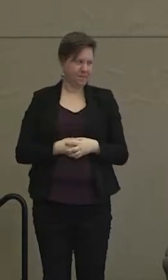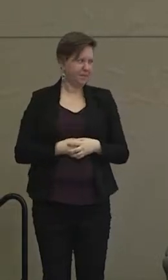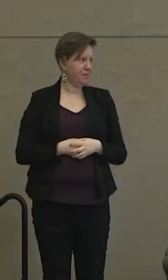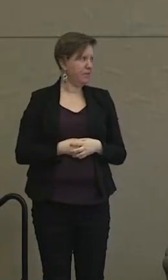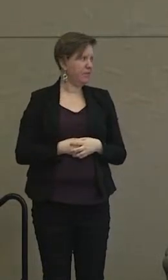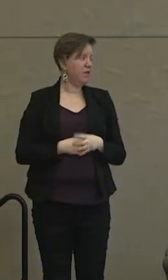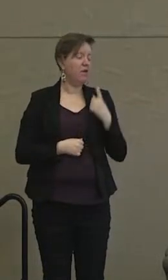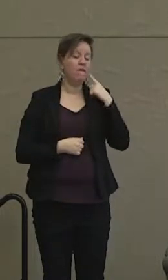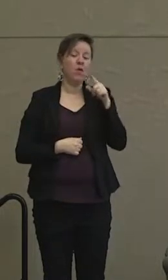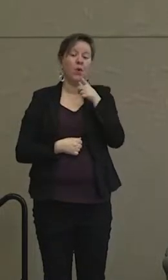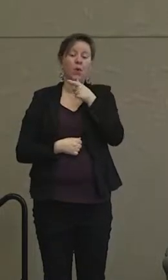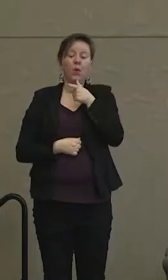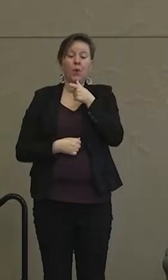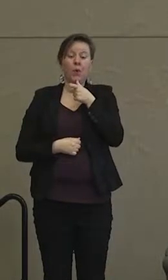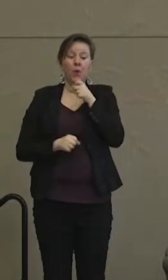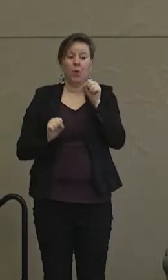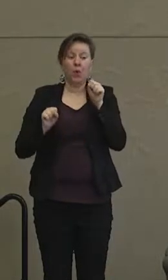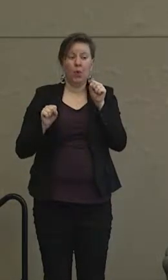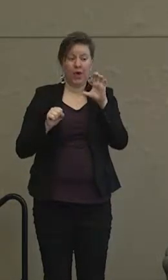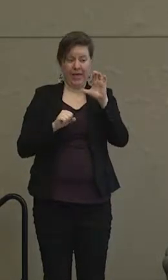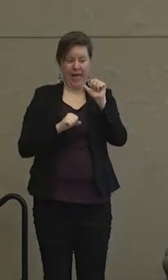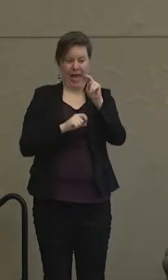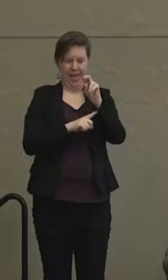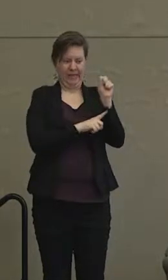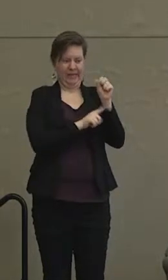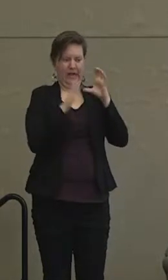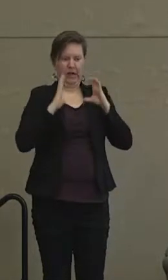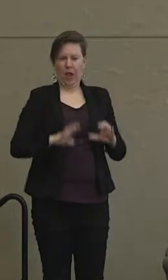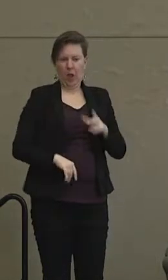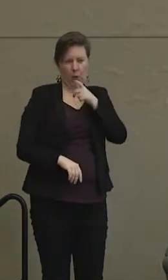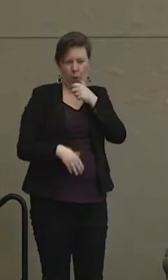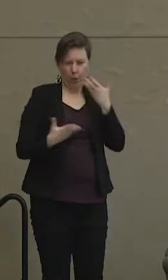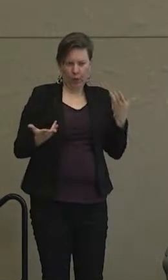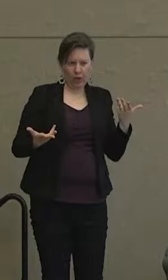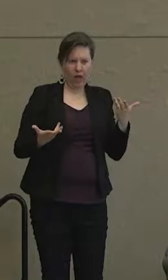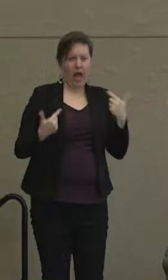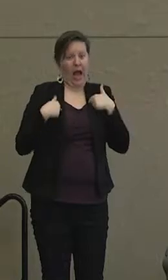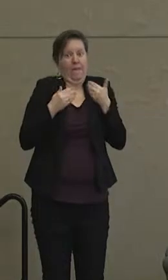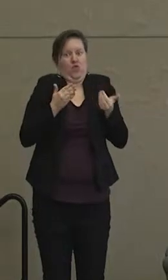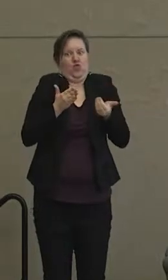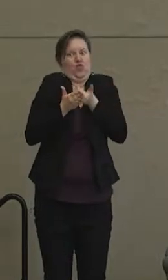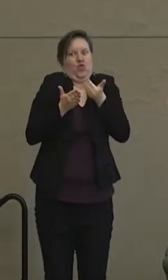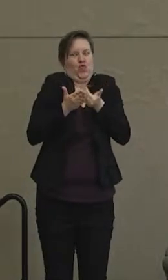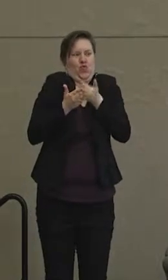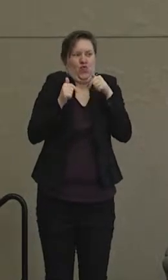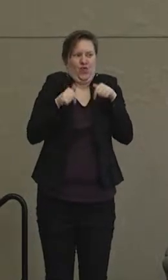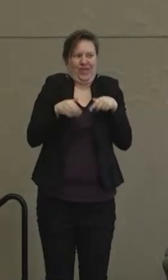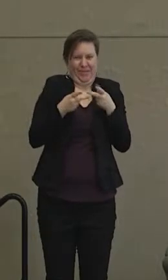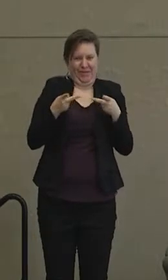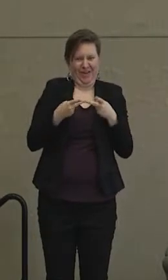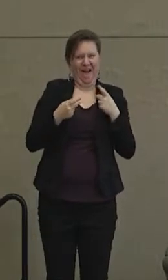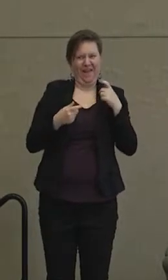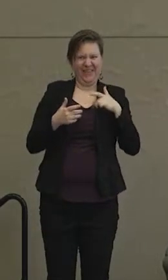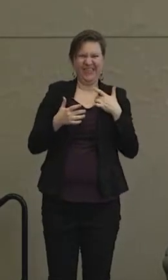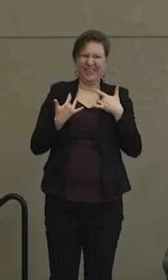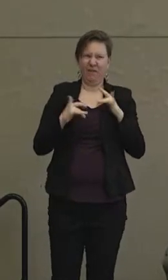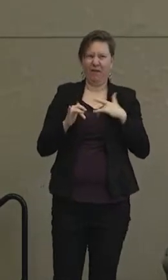In terms of who Ken's clients are, so I'm brand new to this position. I still feel like I can say